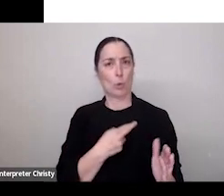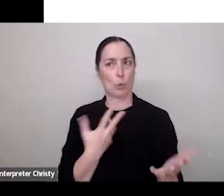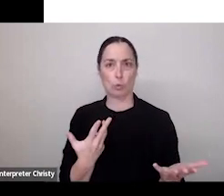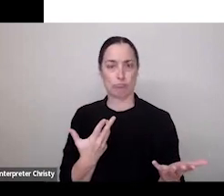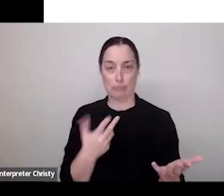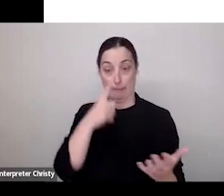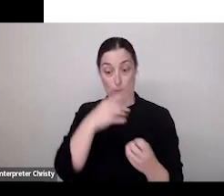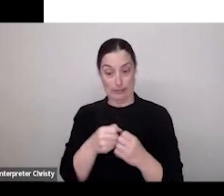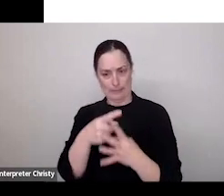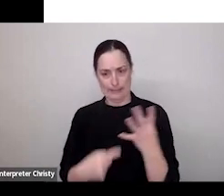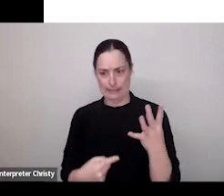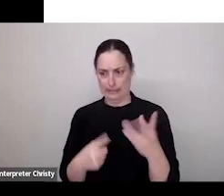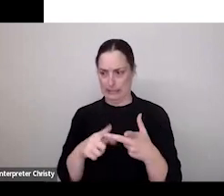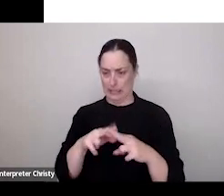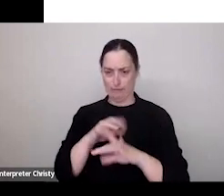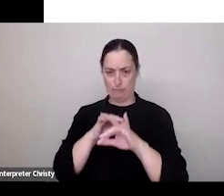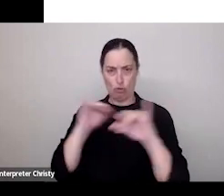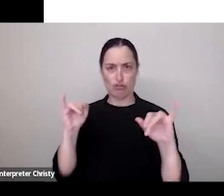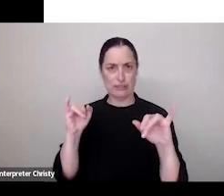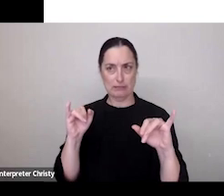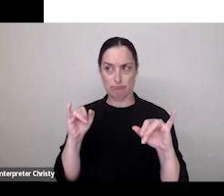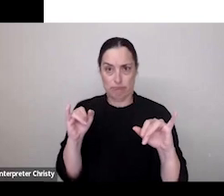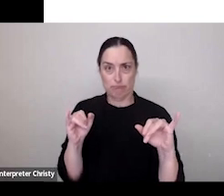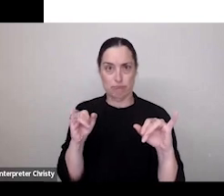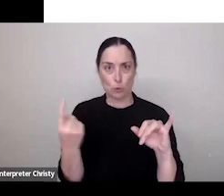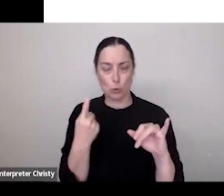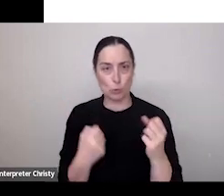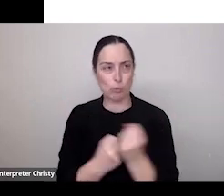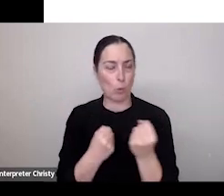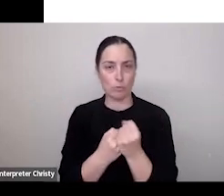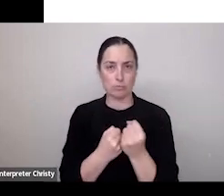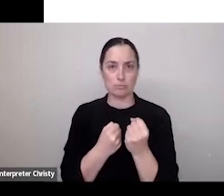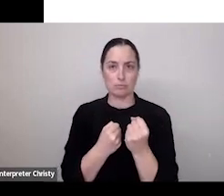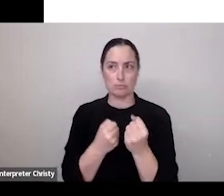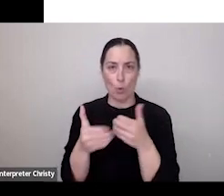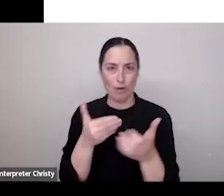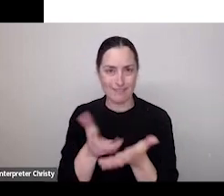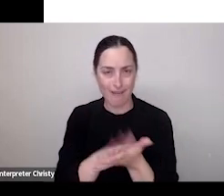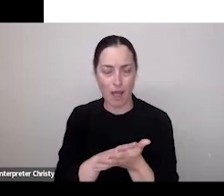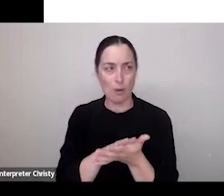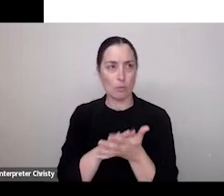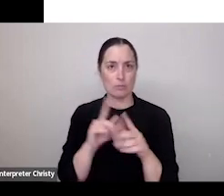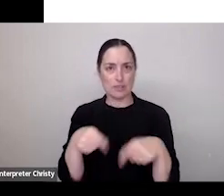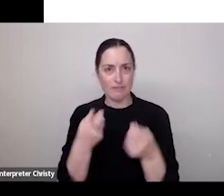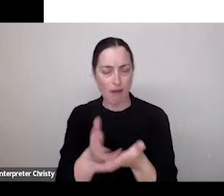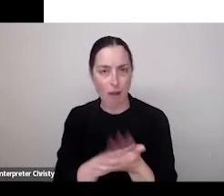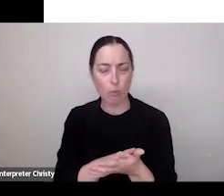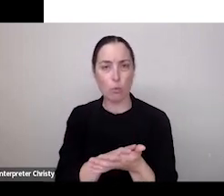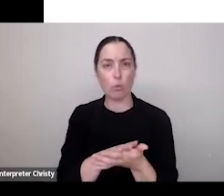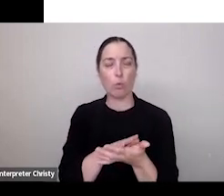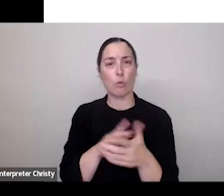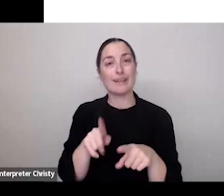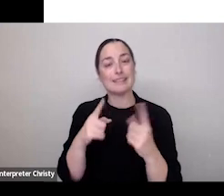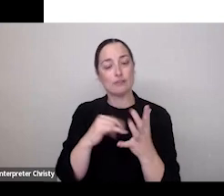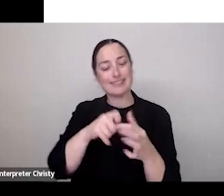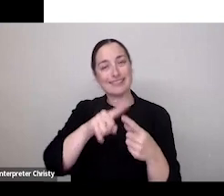of people with disability in emergencies. How should that support be organized and delivered? And how will the responsibilities of different